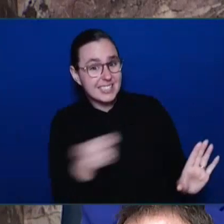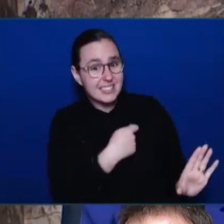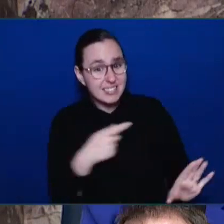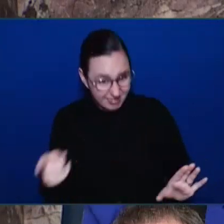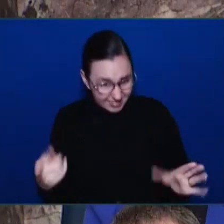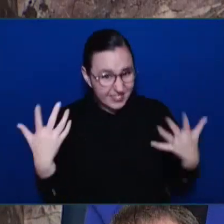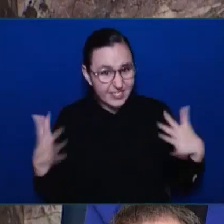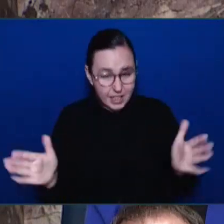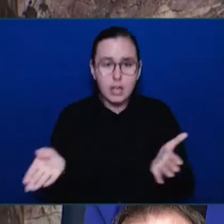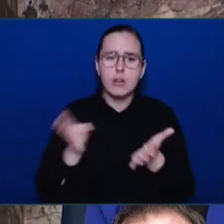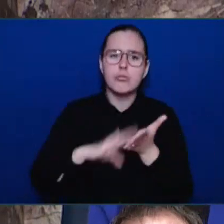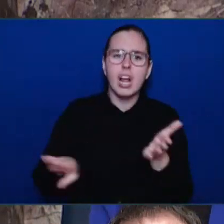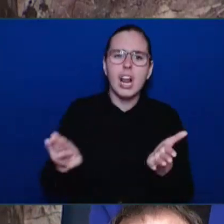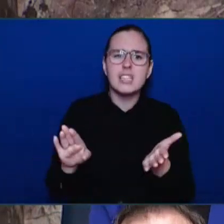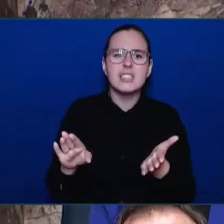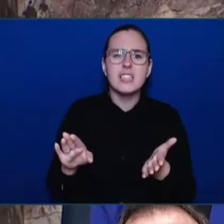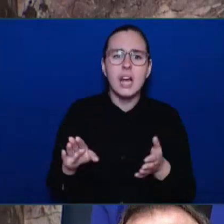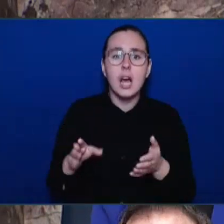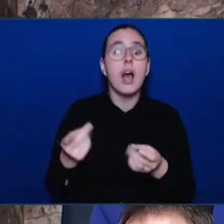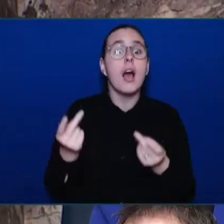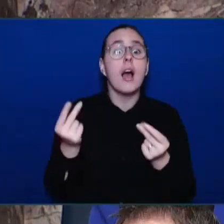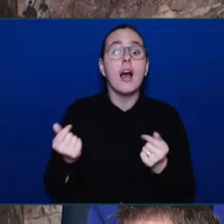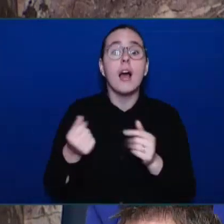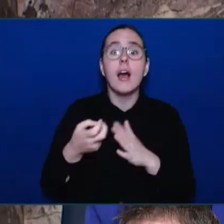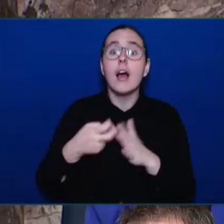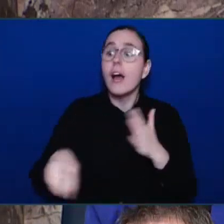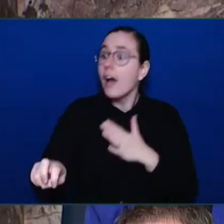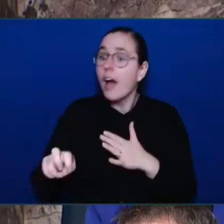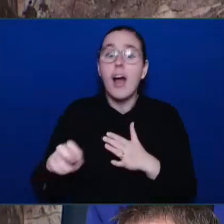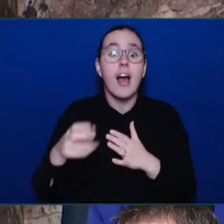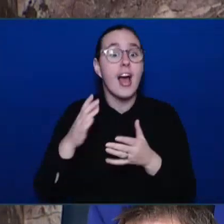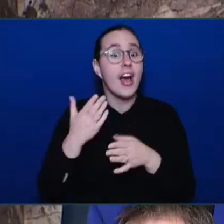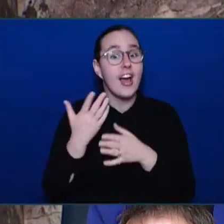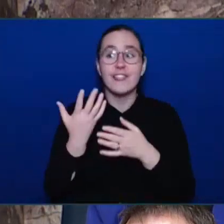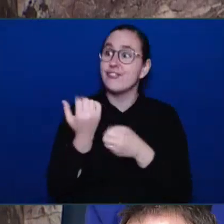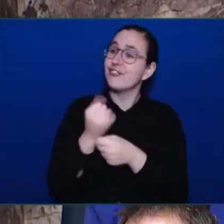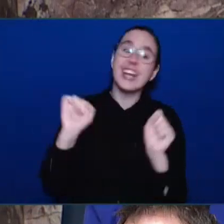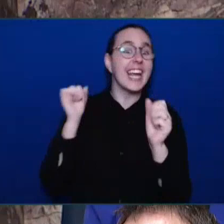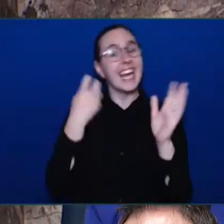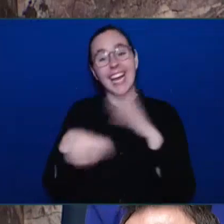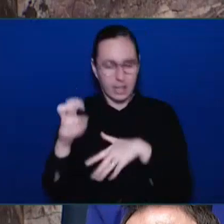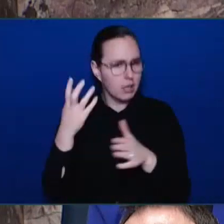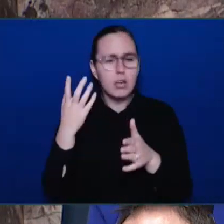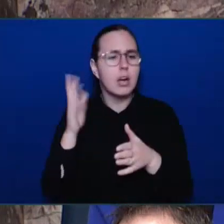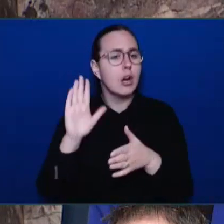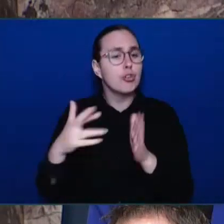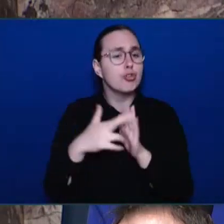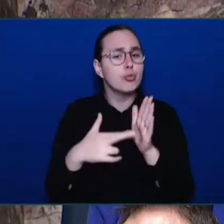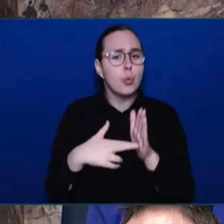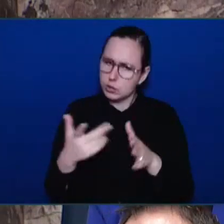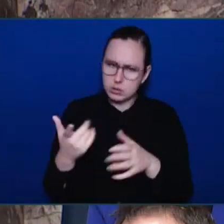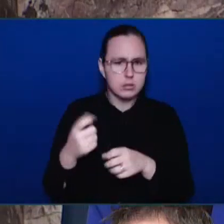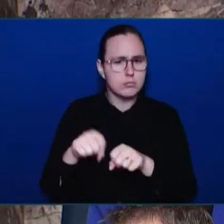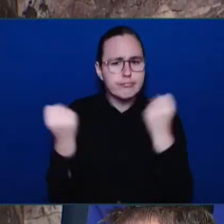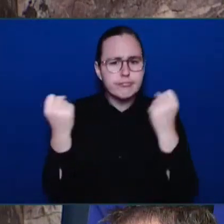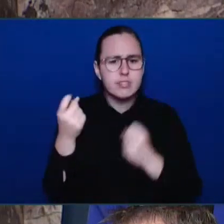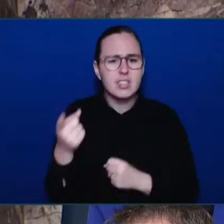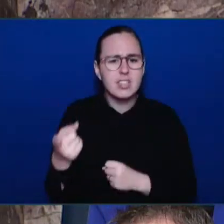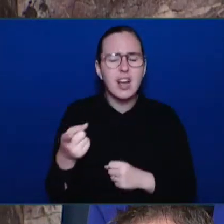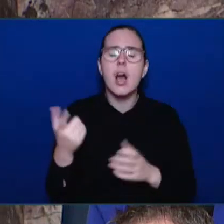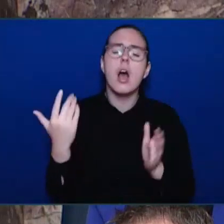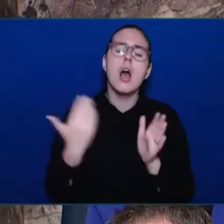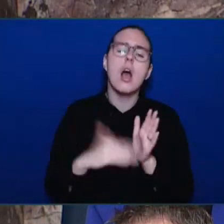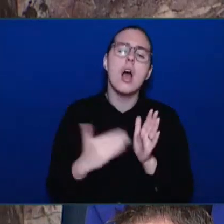released, again with the agreement of prosecutors, despite being a convicted killer with 51 convictions and